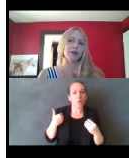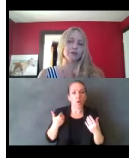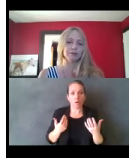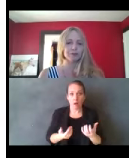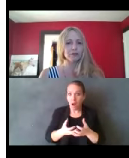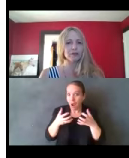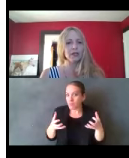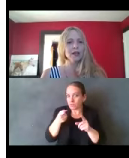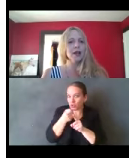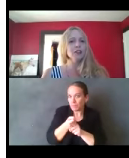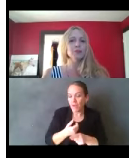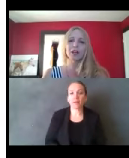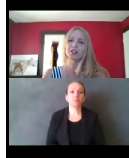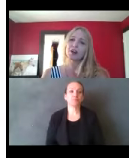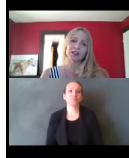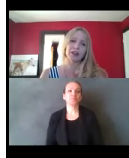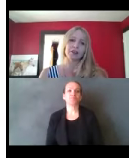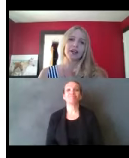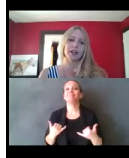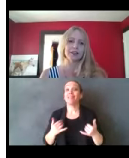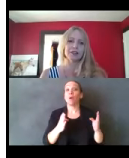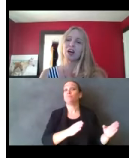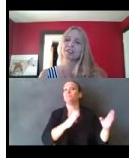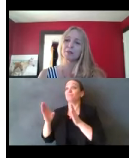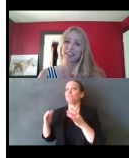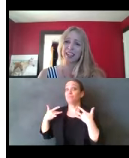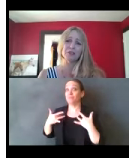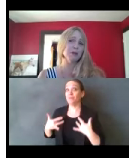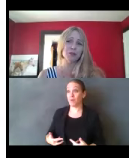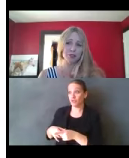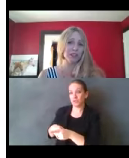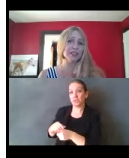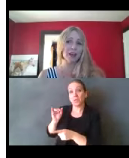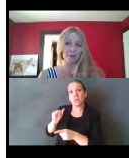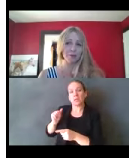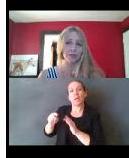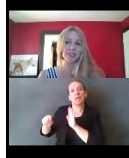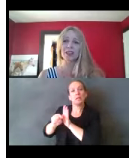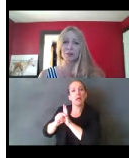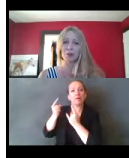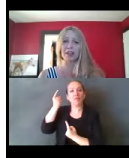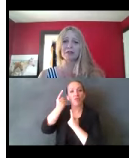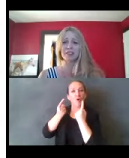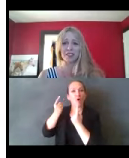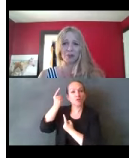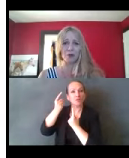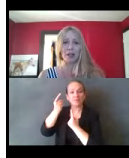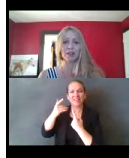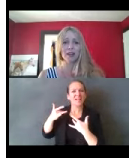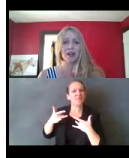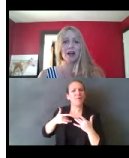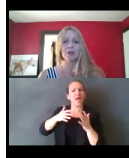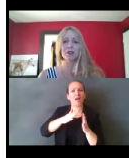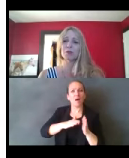your life. Depression, on the other hand, the thoughts can be negative most of the time, doesn't come in waves in the same